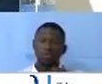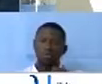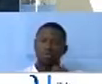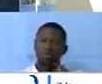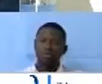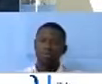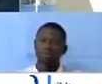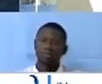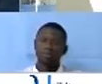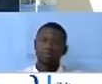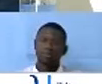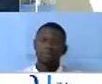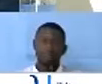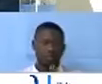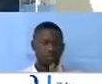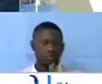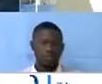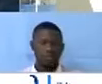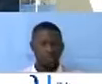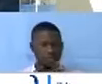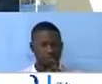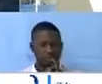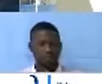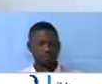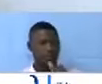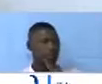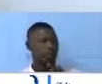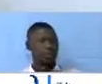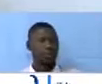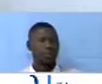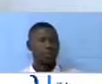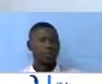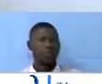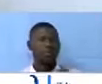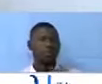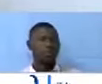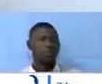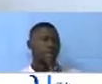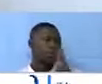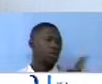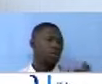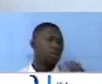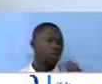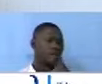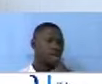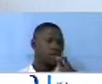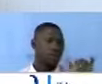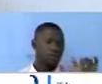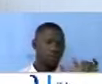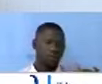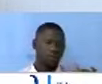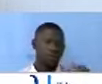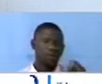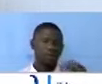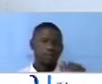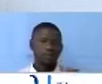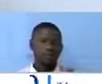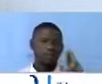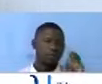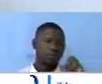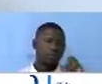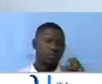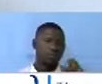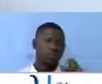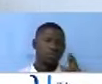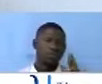Harry Sambu is not the victim. Aramadello actually, Harry Sambu, nekut kun wait to half for you. Mr. Salimina Drame is not the victim. Salimina Drame,